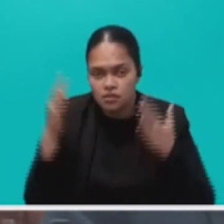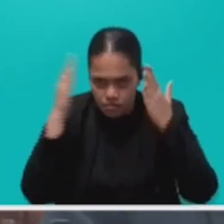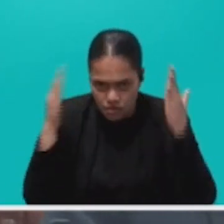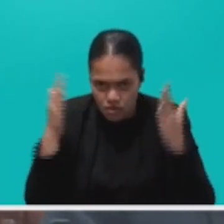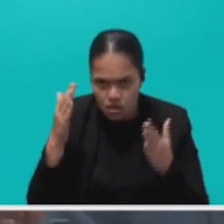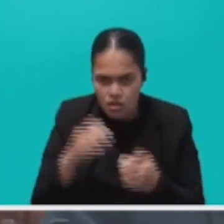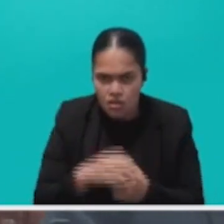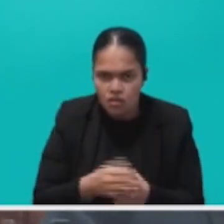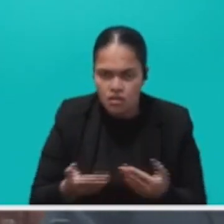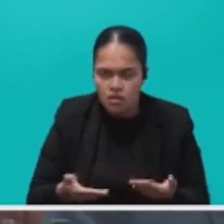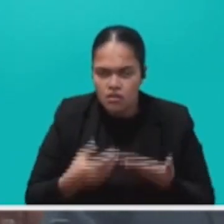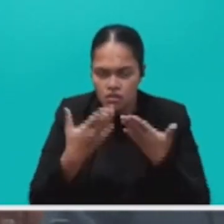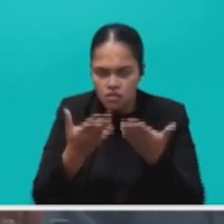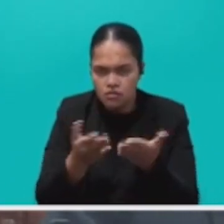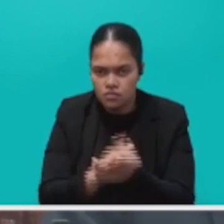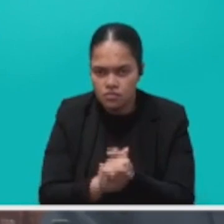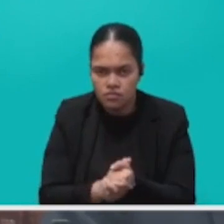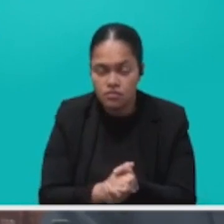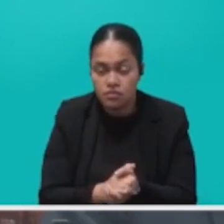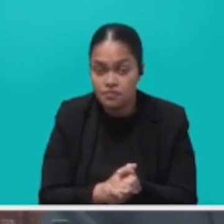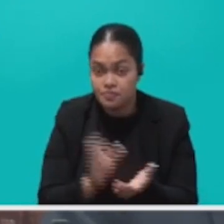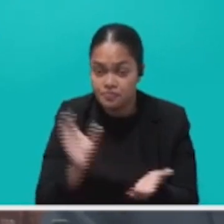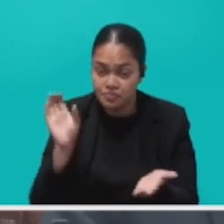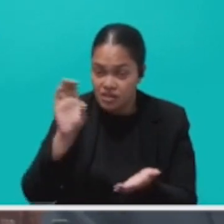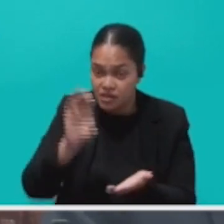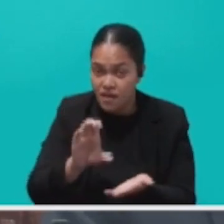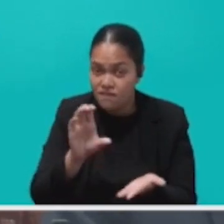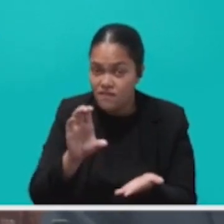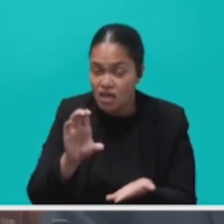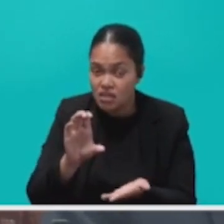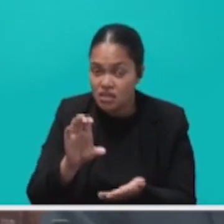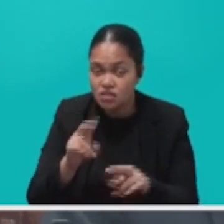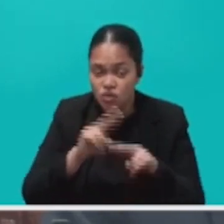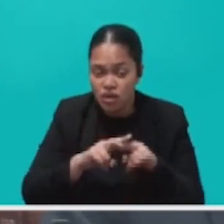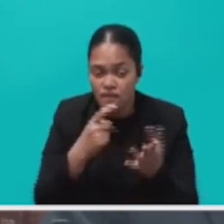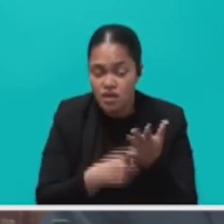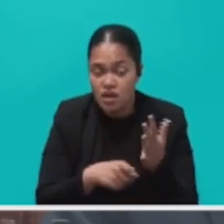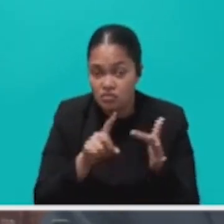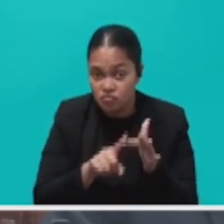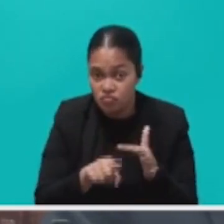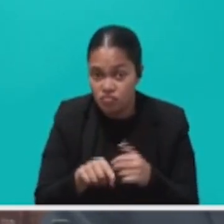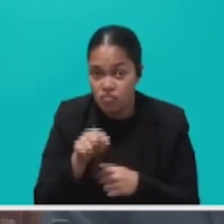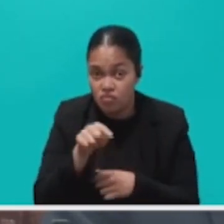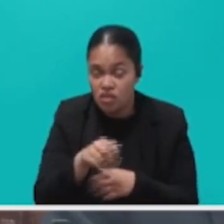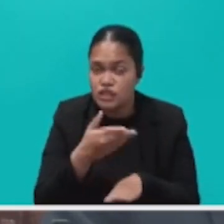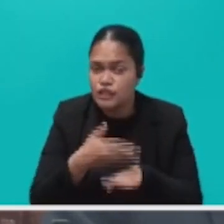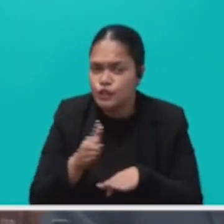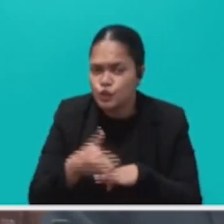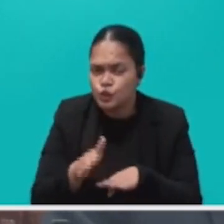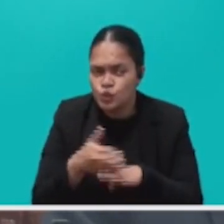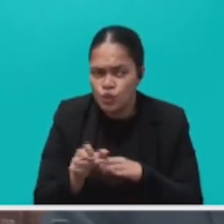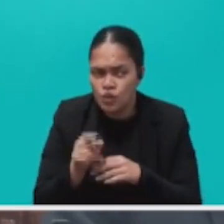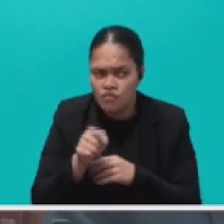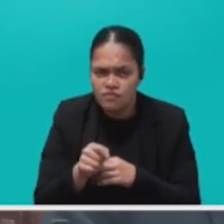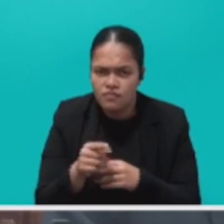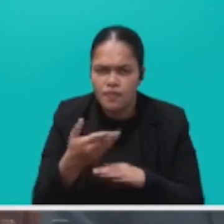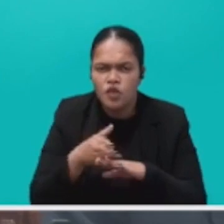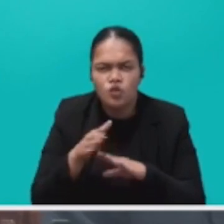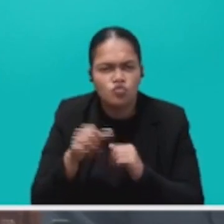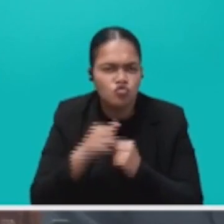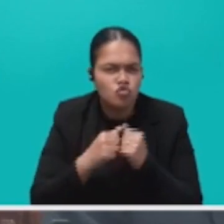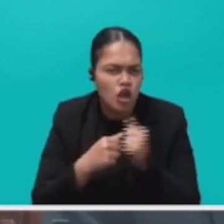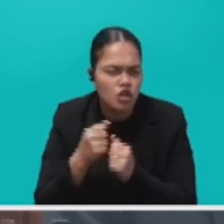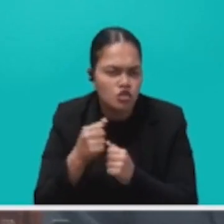adequate funding to LTA, adequate funding to FRA. There are new structures,